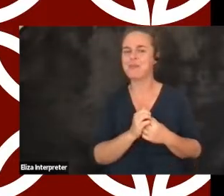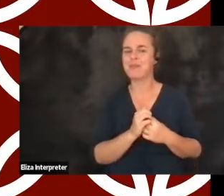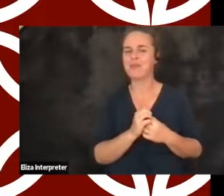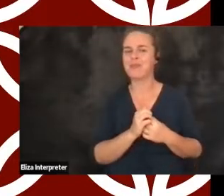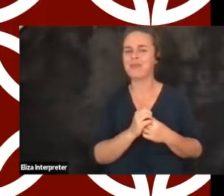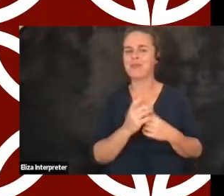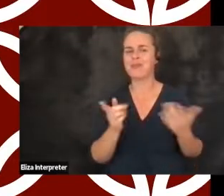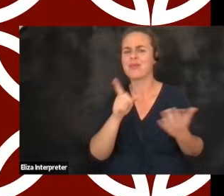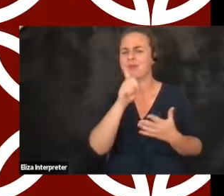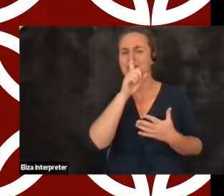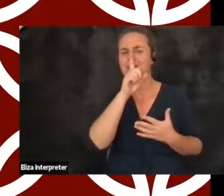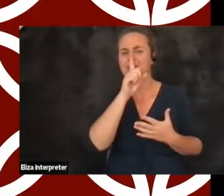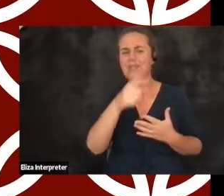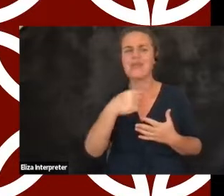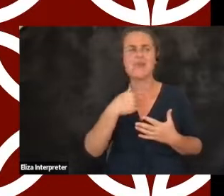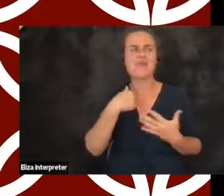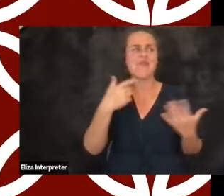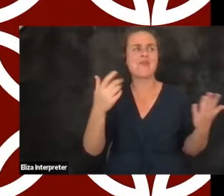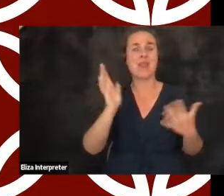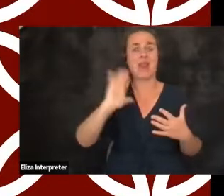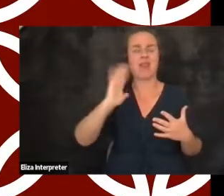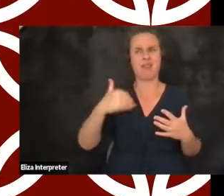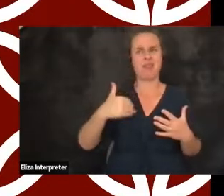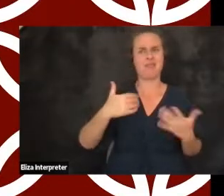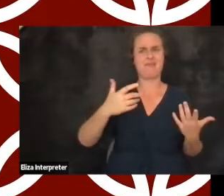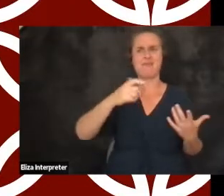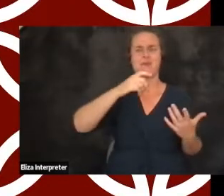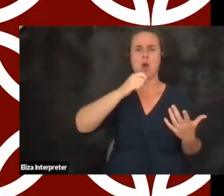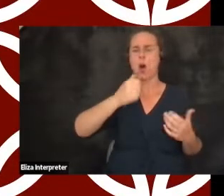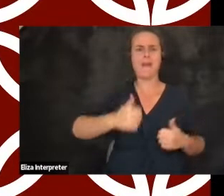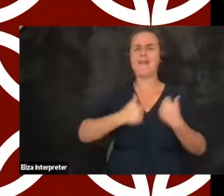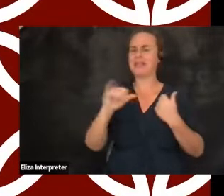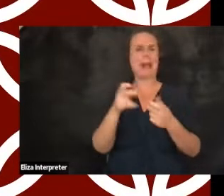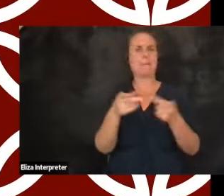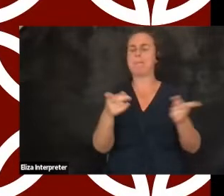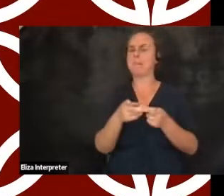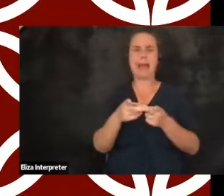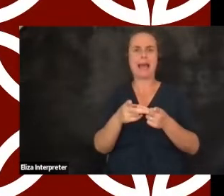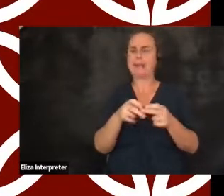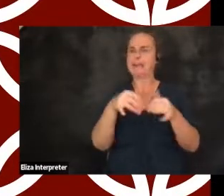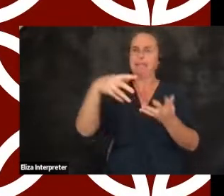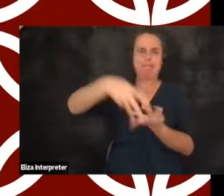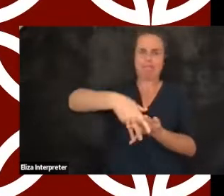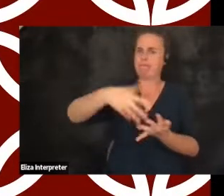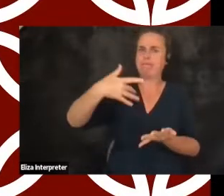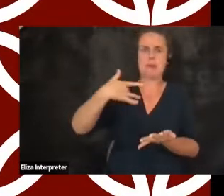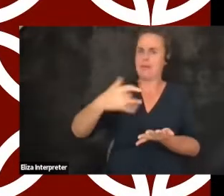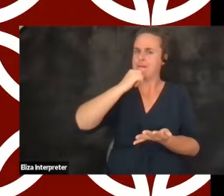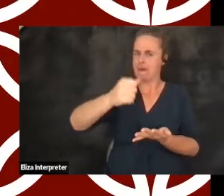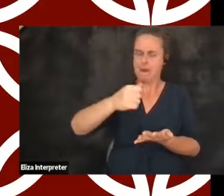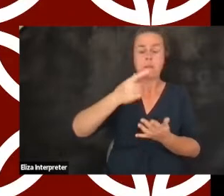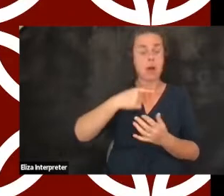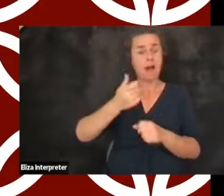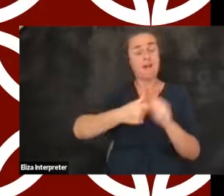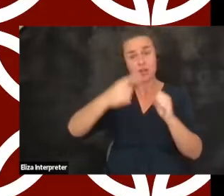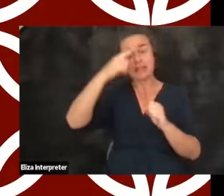I didn't have much geographic continuity in my life, but every summer we would go to Western Pennsylvania, and then the girls, so